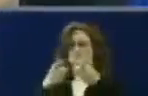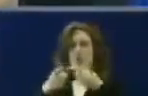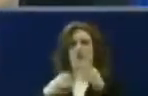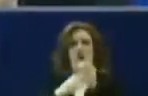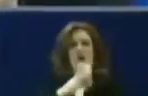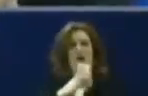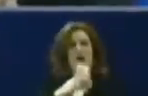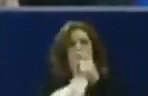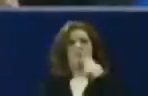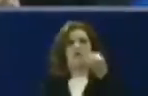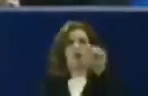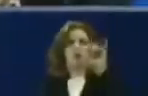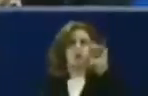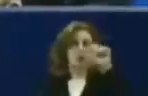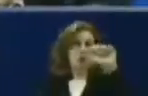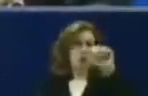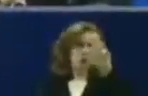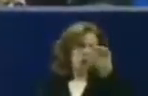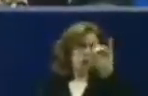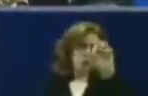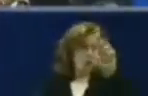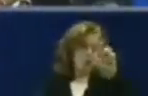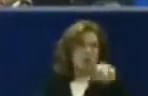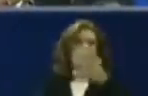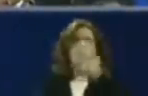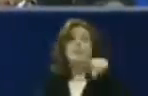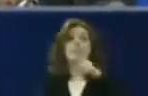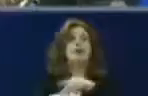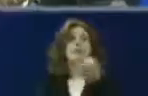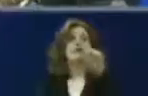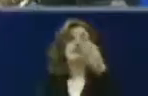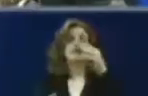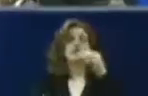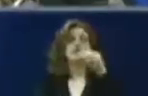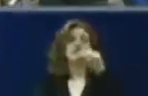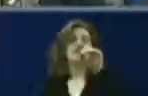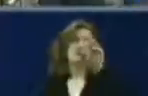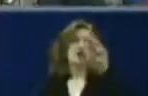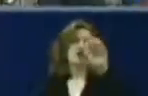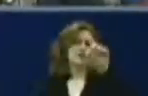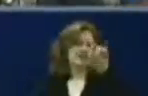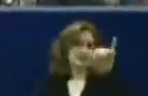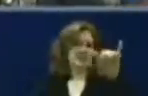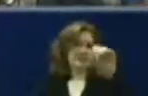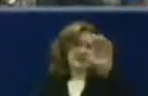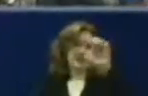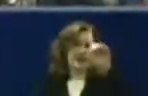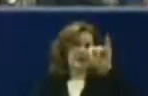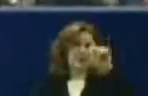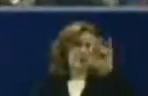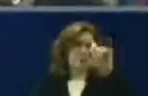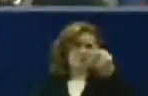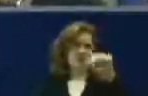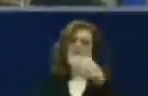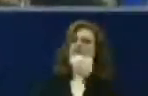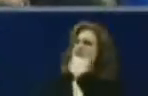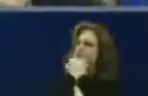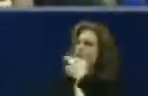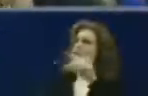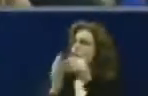Noel Weaver, and their principal is Dr. Stacy Edelman. Thank you, students.